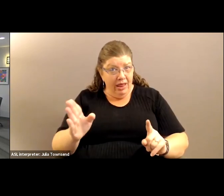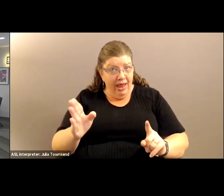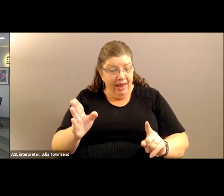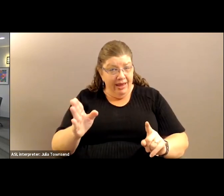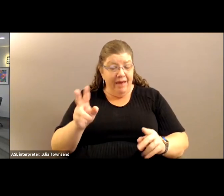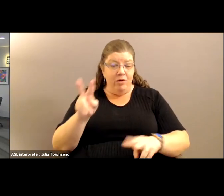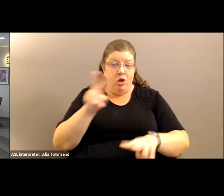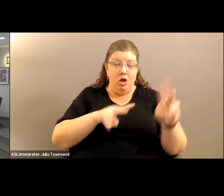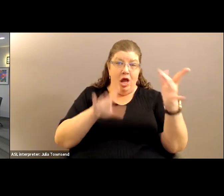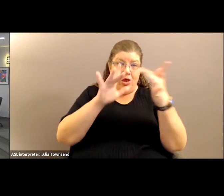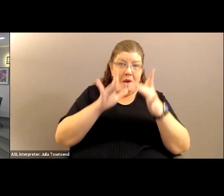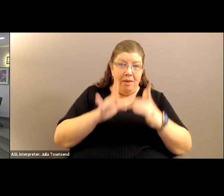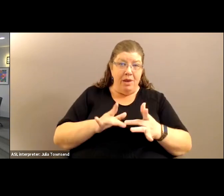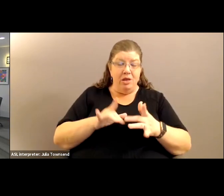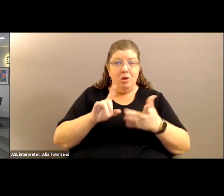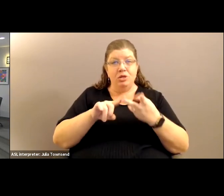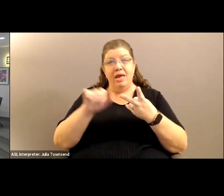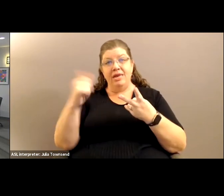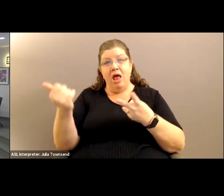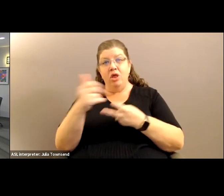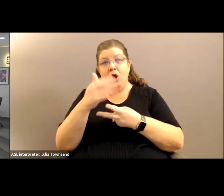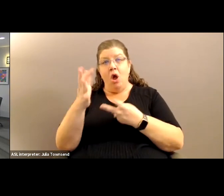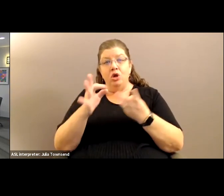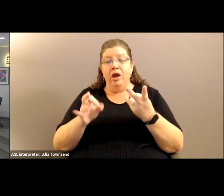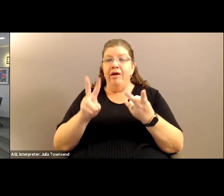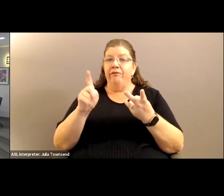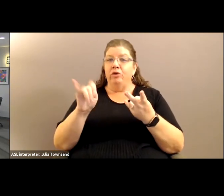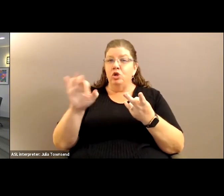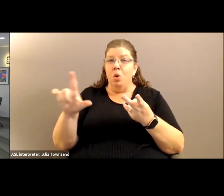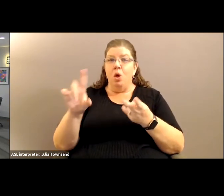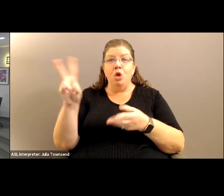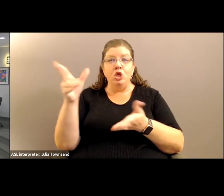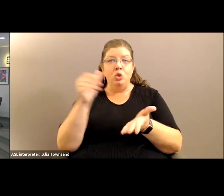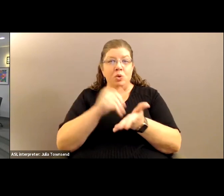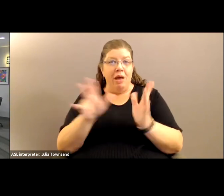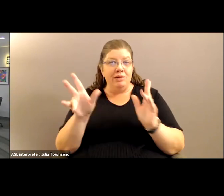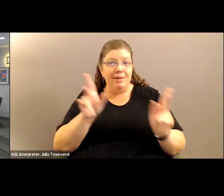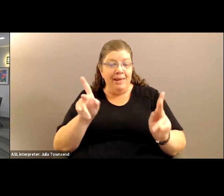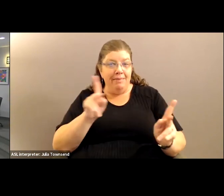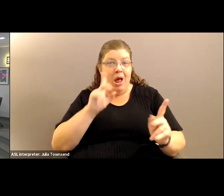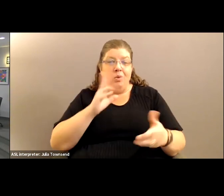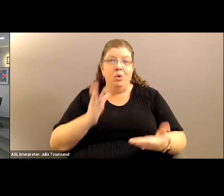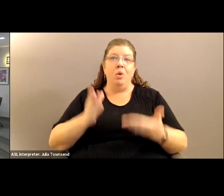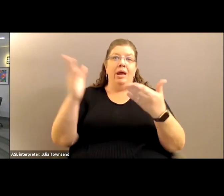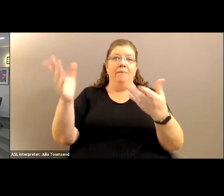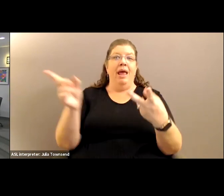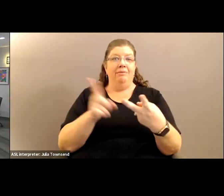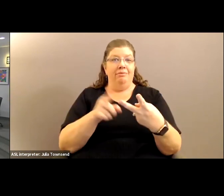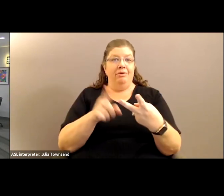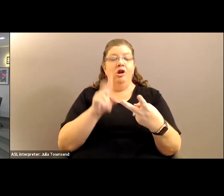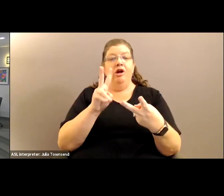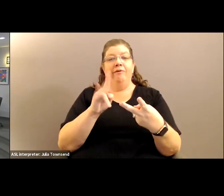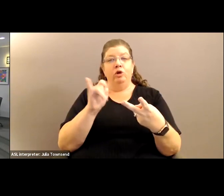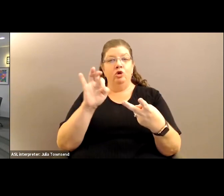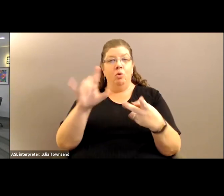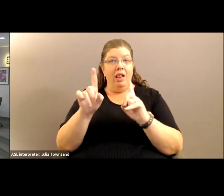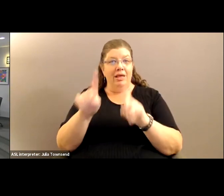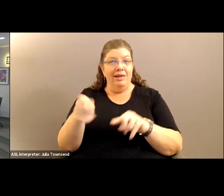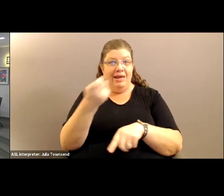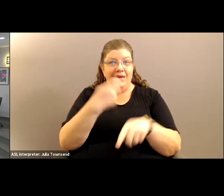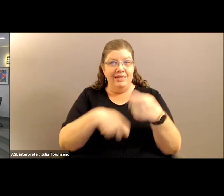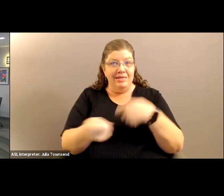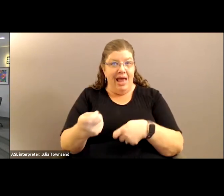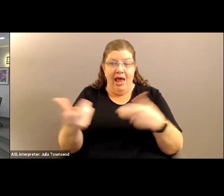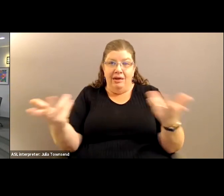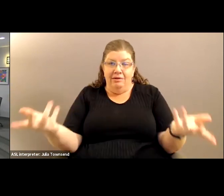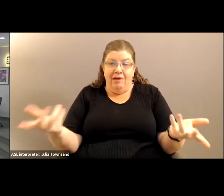website there's the alternative to attend virtual with 2000 people and i would really recommend doing that instead i